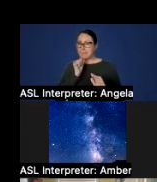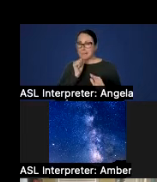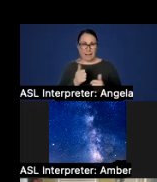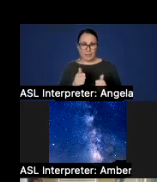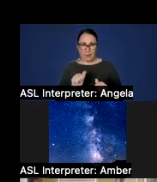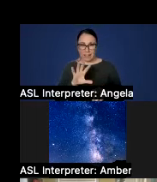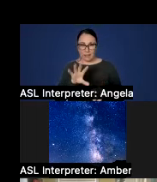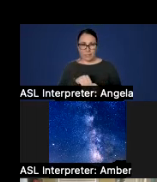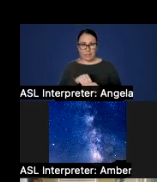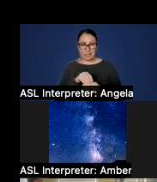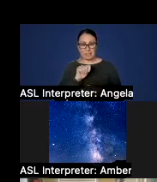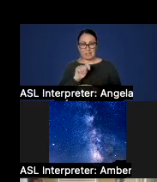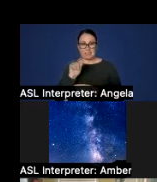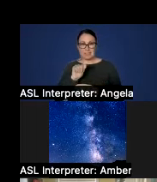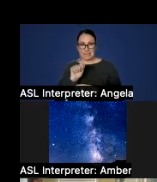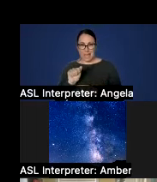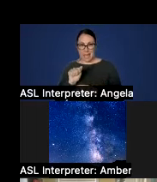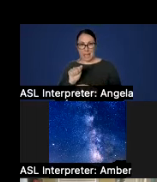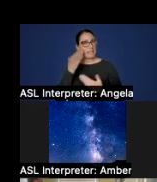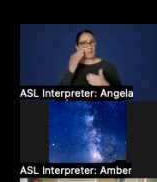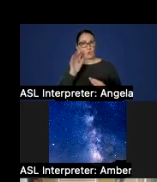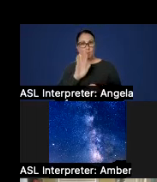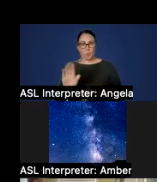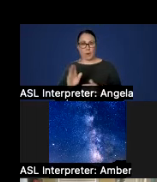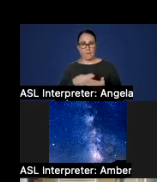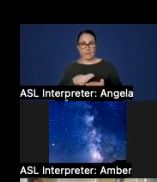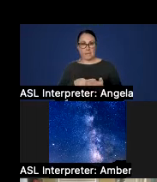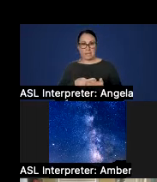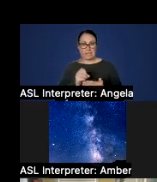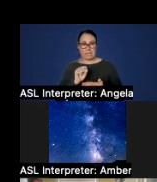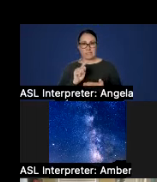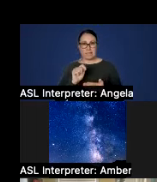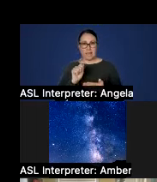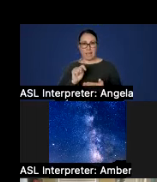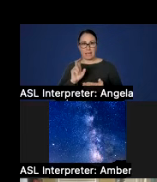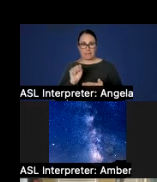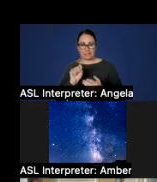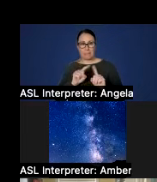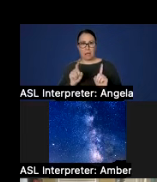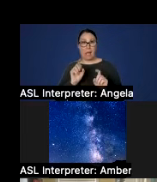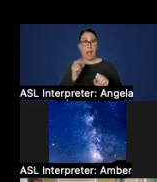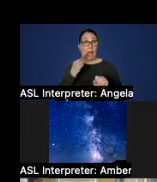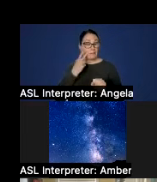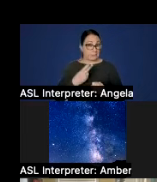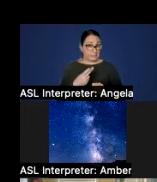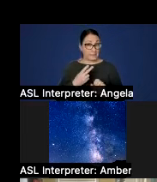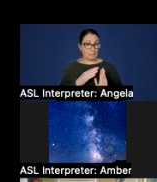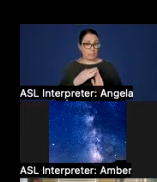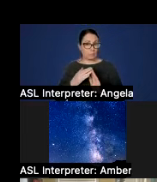because I'm not sure what your funding status is, but I have seen